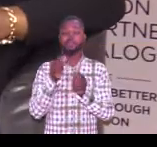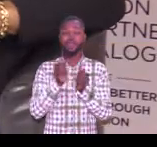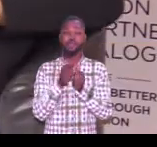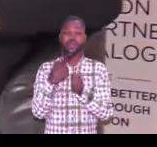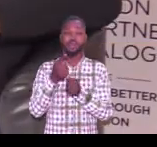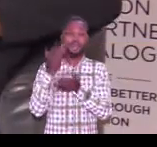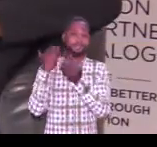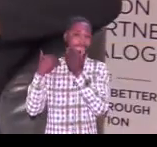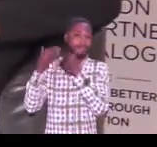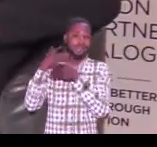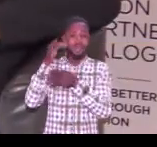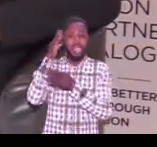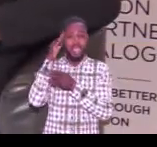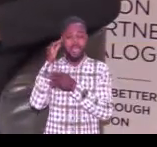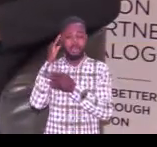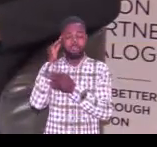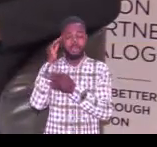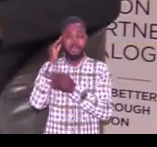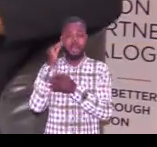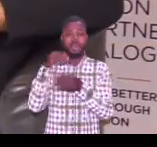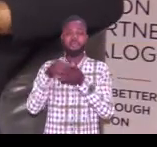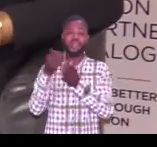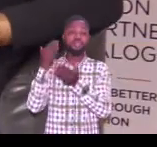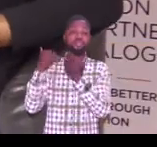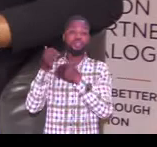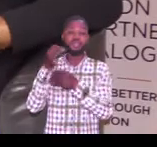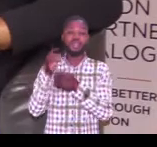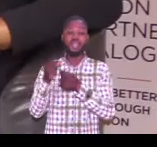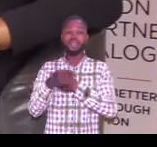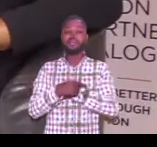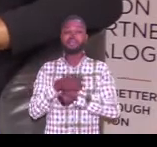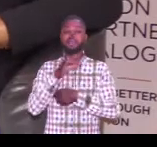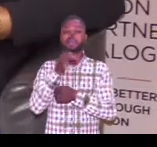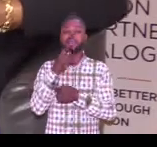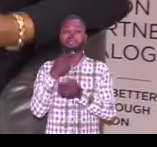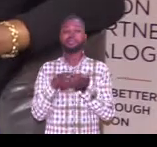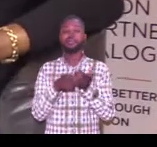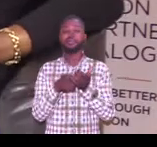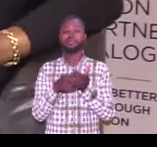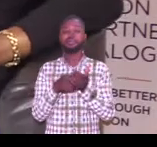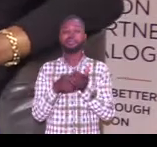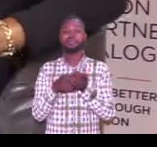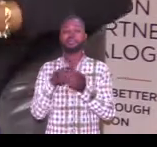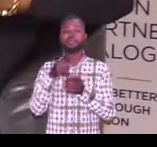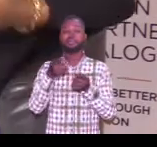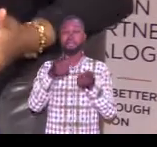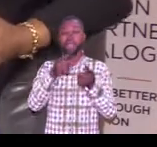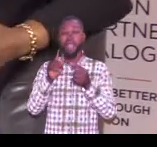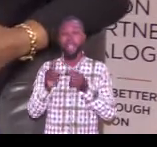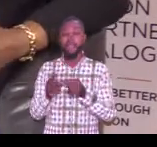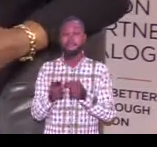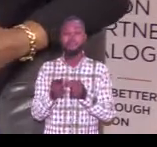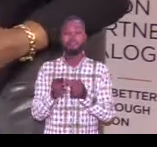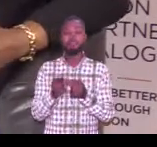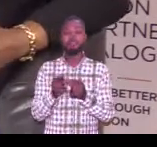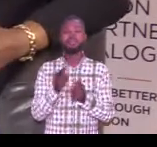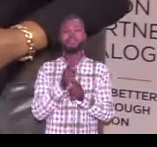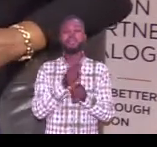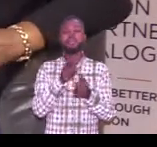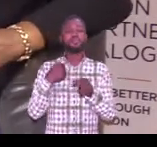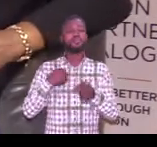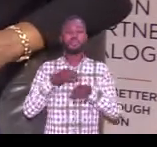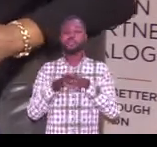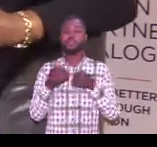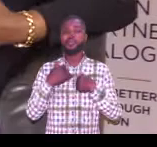the past experience. In those days, it's rote learning. You cram. Sure.